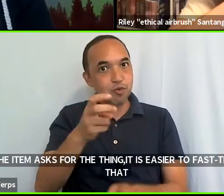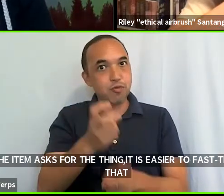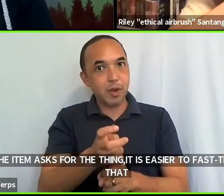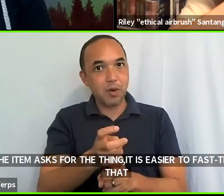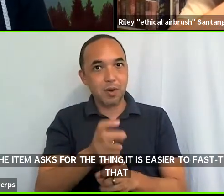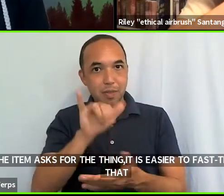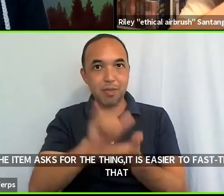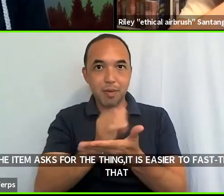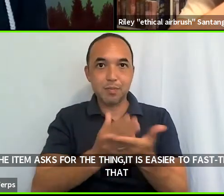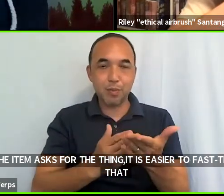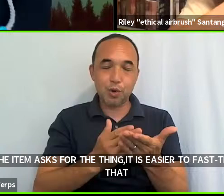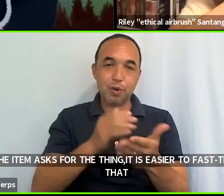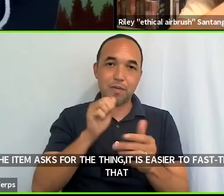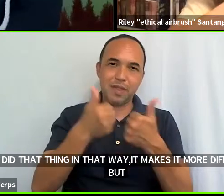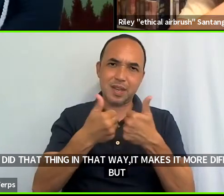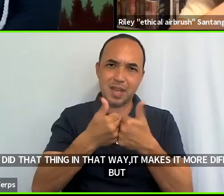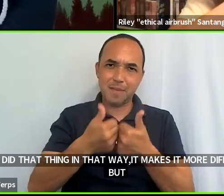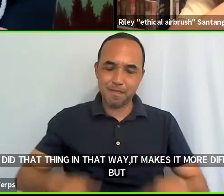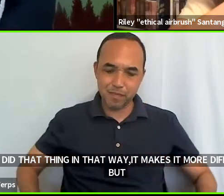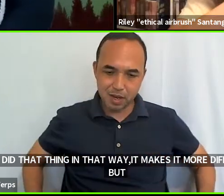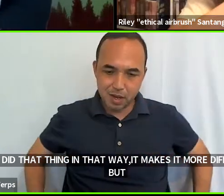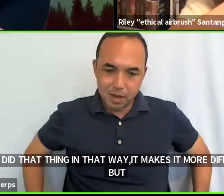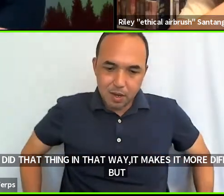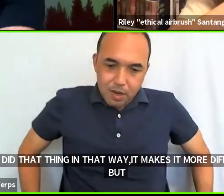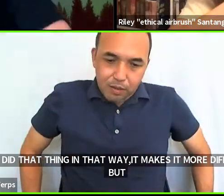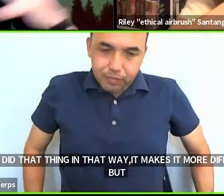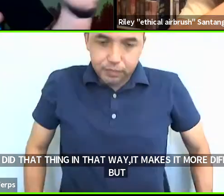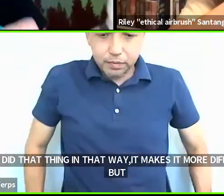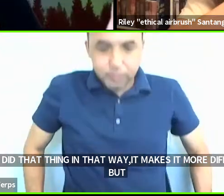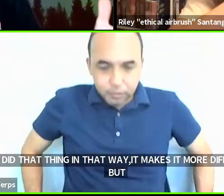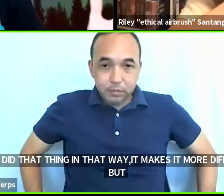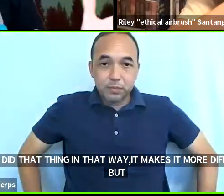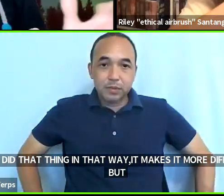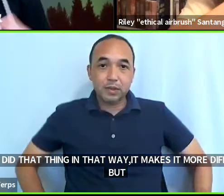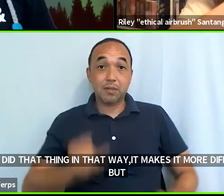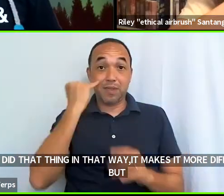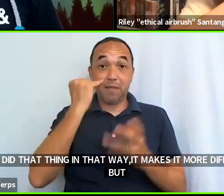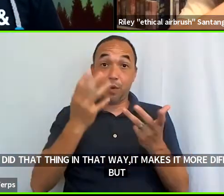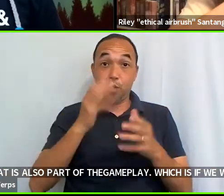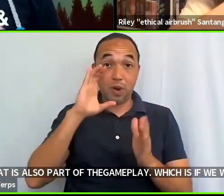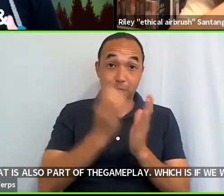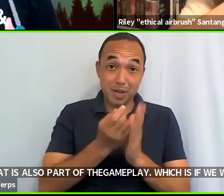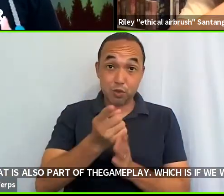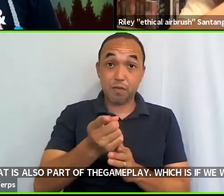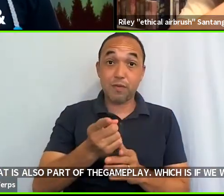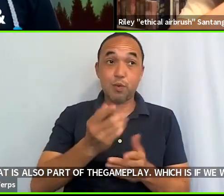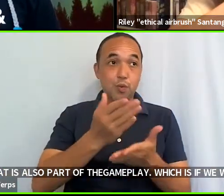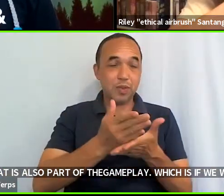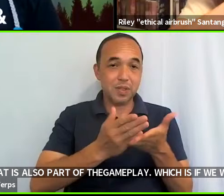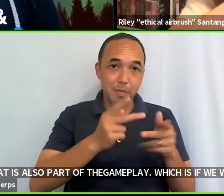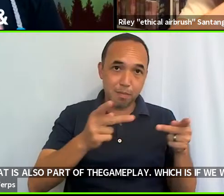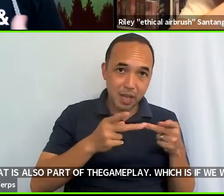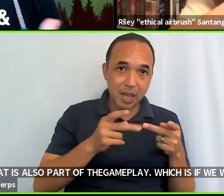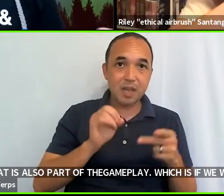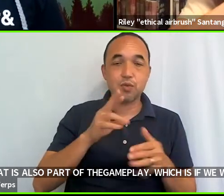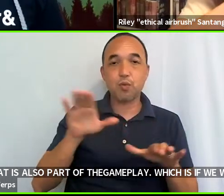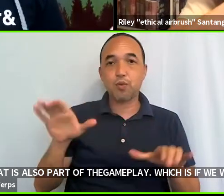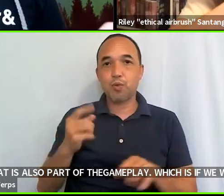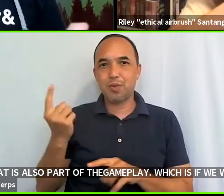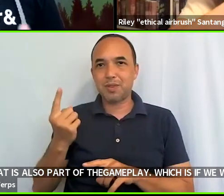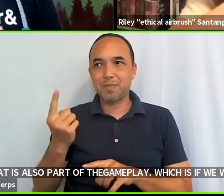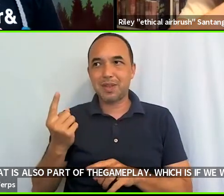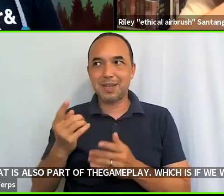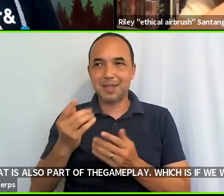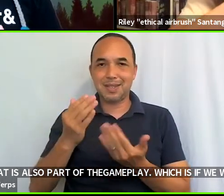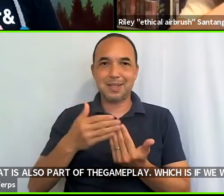if we want you taking a photo of yourself in a certain place or doing a certain thing, it's easy to